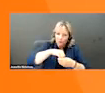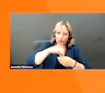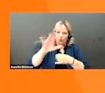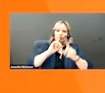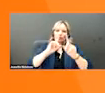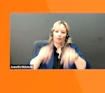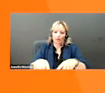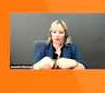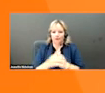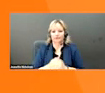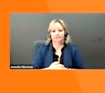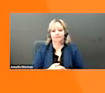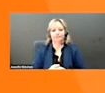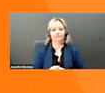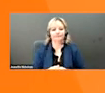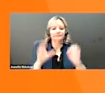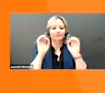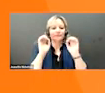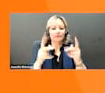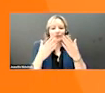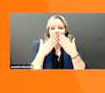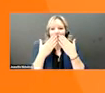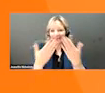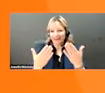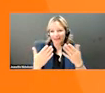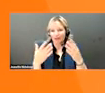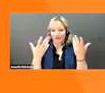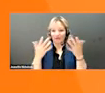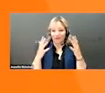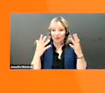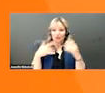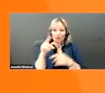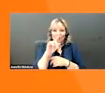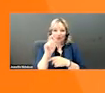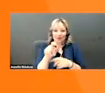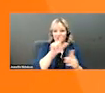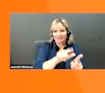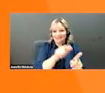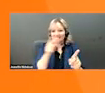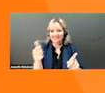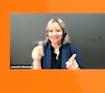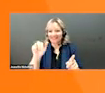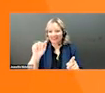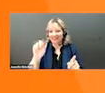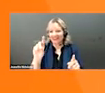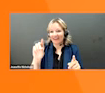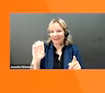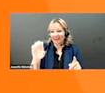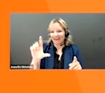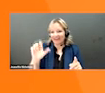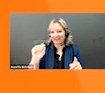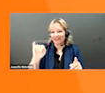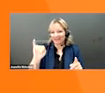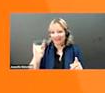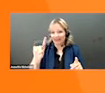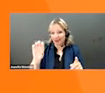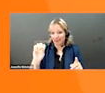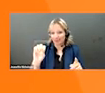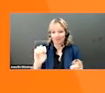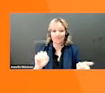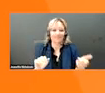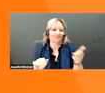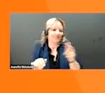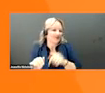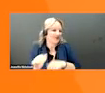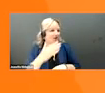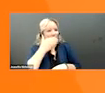Great, that's it for questions. Over to you, Adelaide. Wonderful. Well, thanks again, Barbara. There were certainly a lot of excellent takeaways